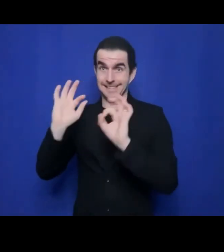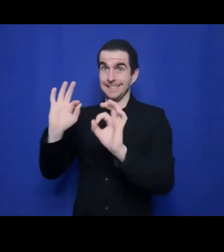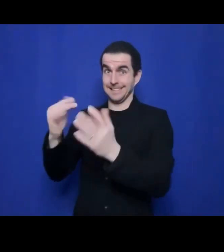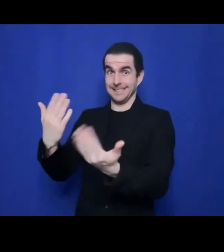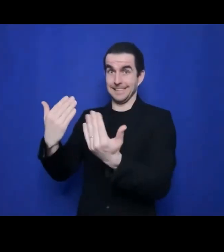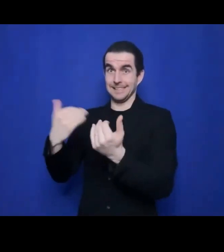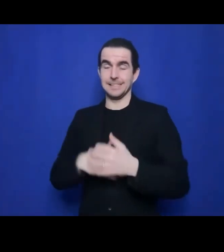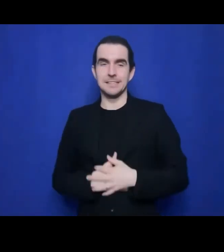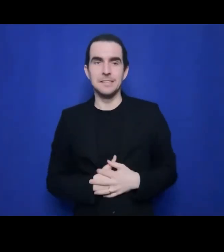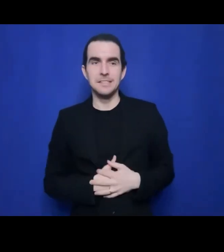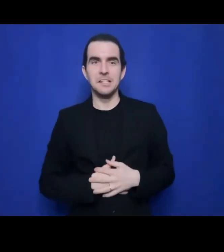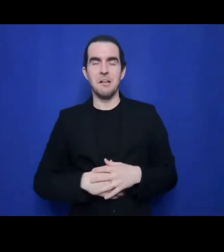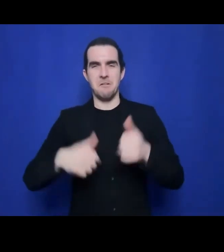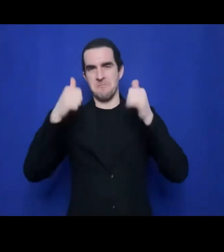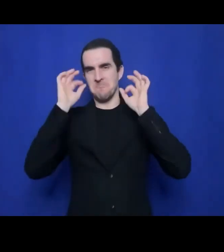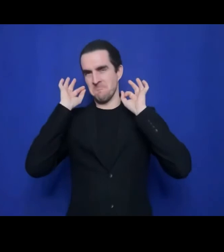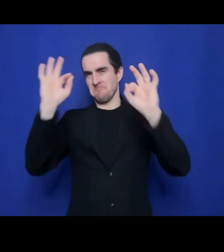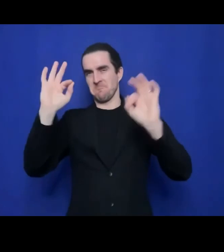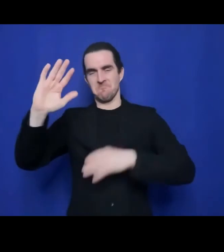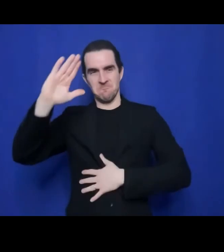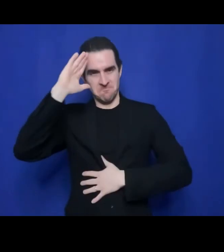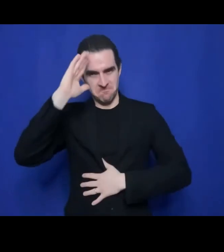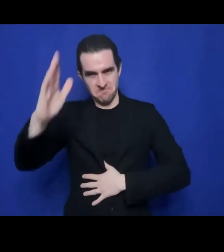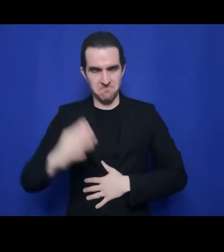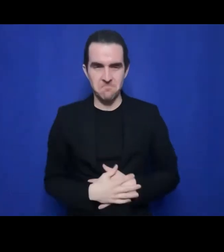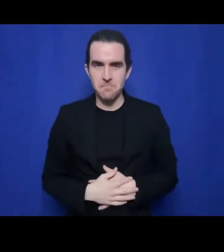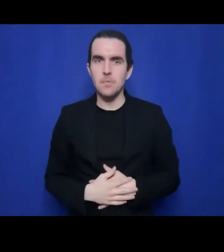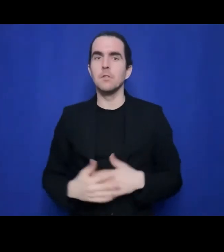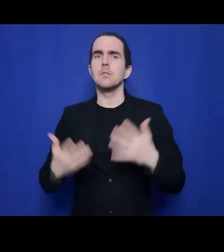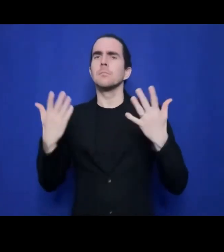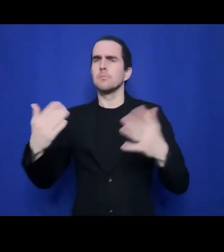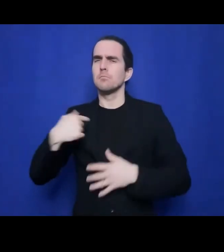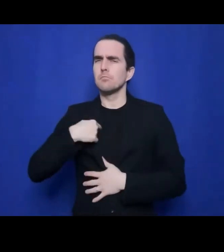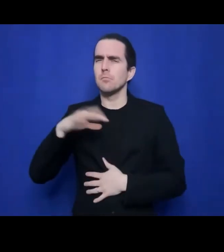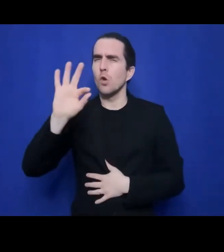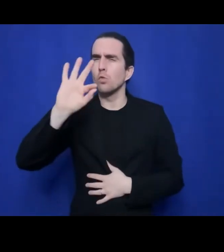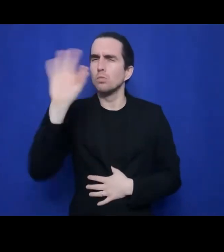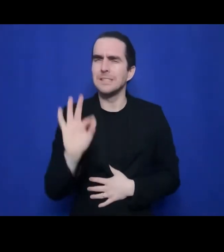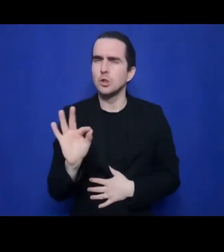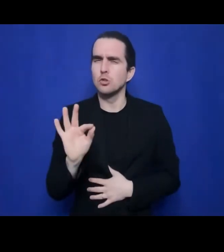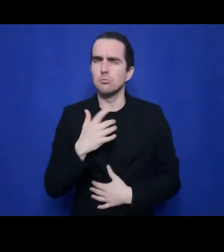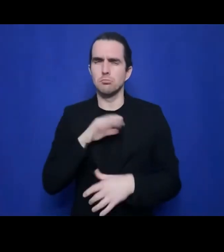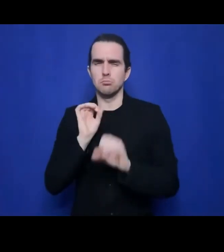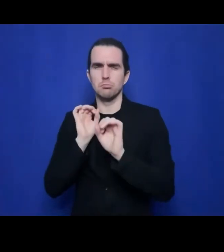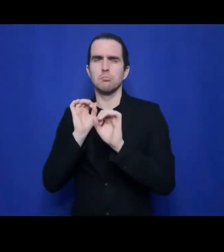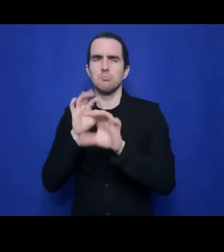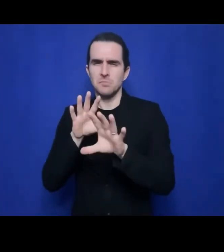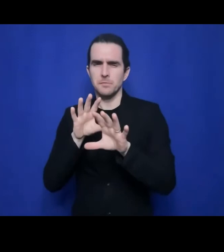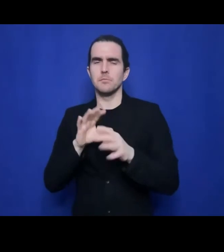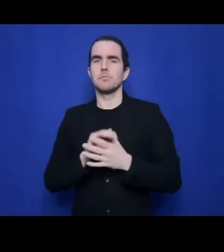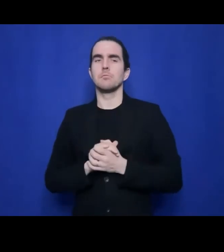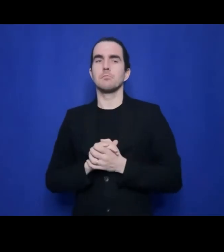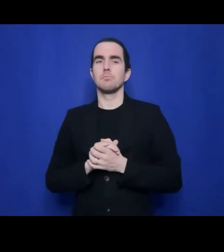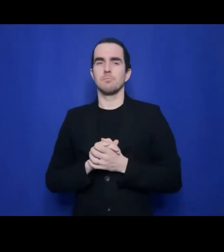queer, non-binary, indigenous person with a disability here in Norway, I was wondering, how do you work to